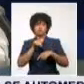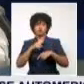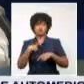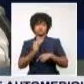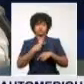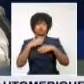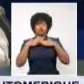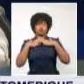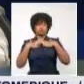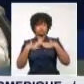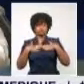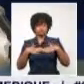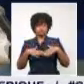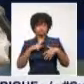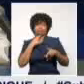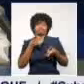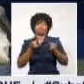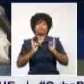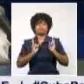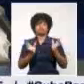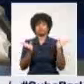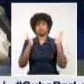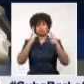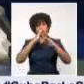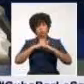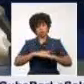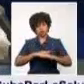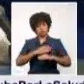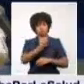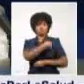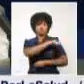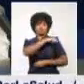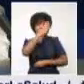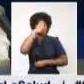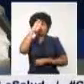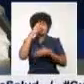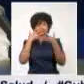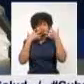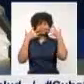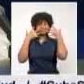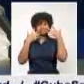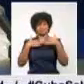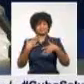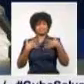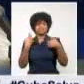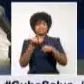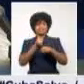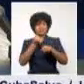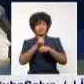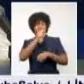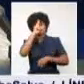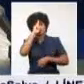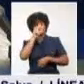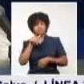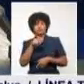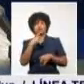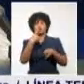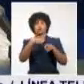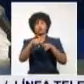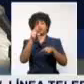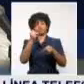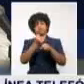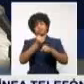which makes everybody happy. The Cuban people and the health workers